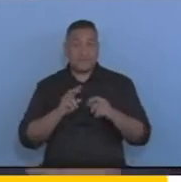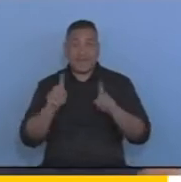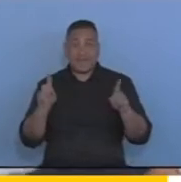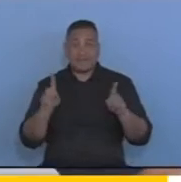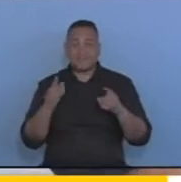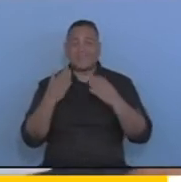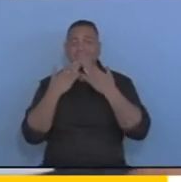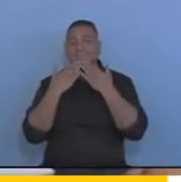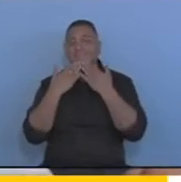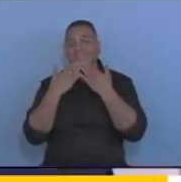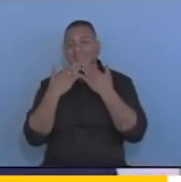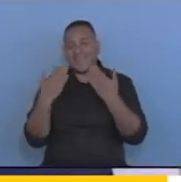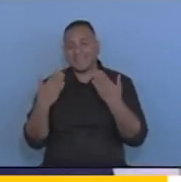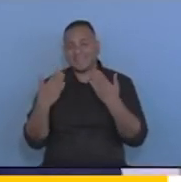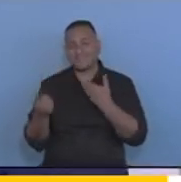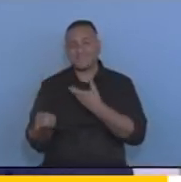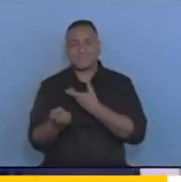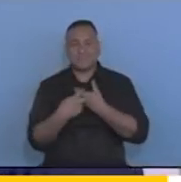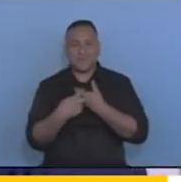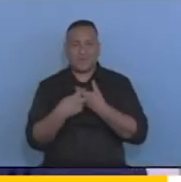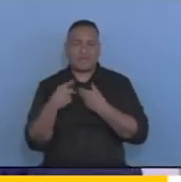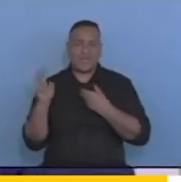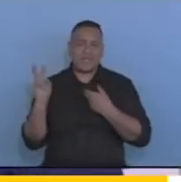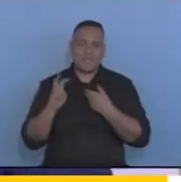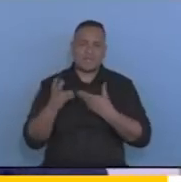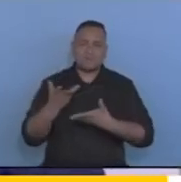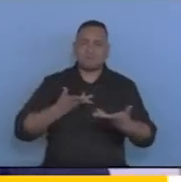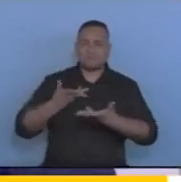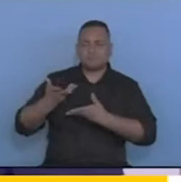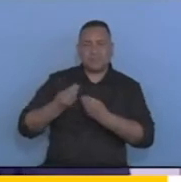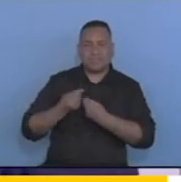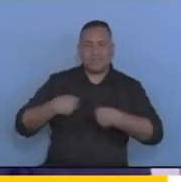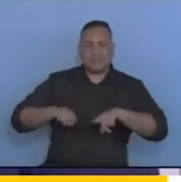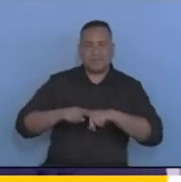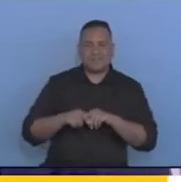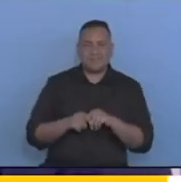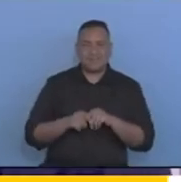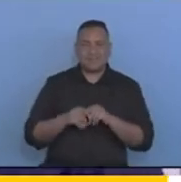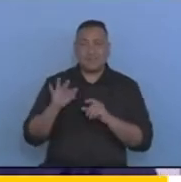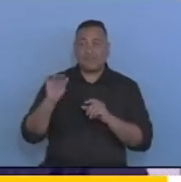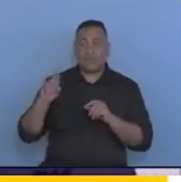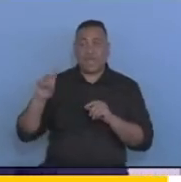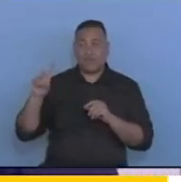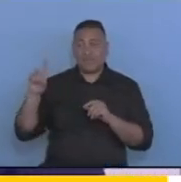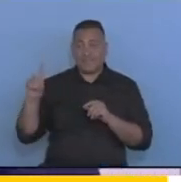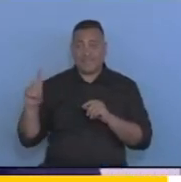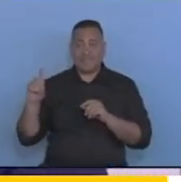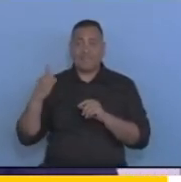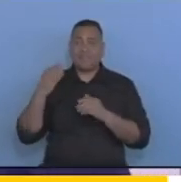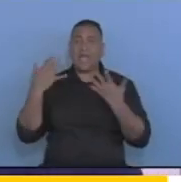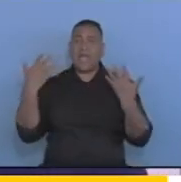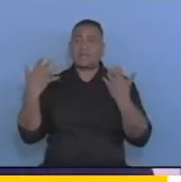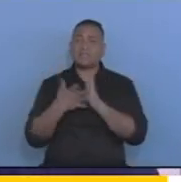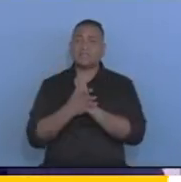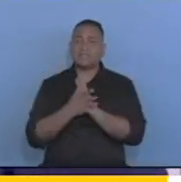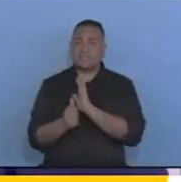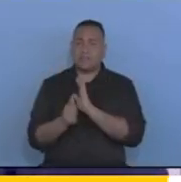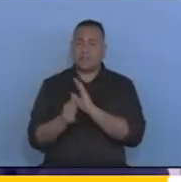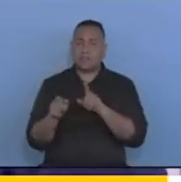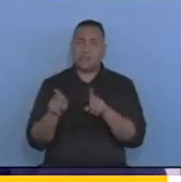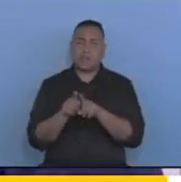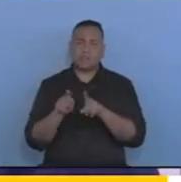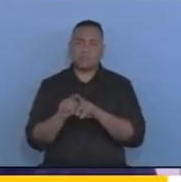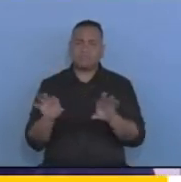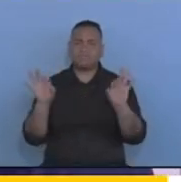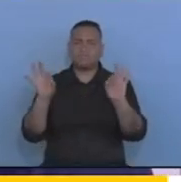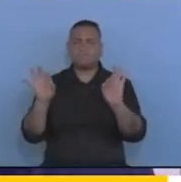much. Thank you for coming to chat to us. Farid Behadin, and there you had it, hand skills. And it is something that is super important, of course, something